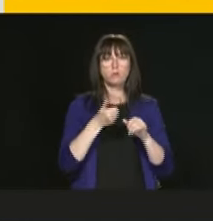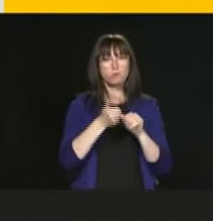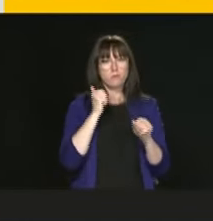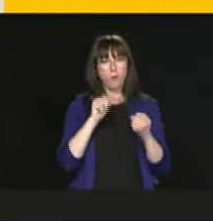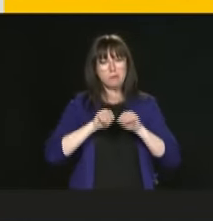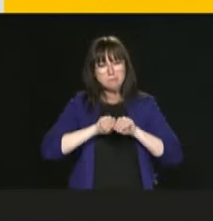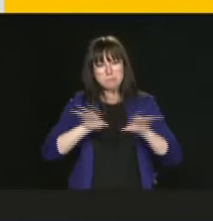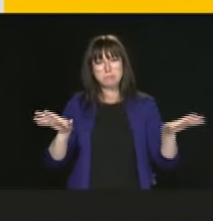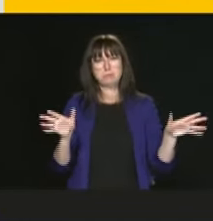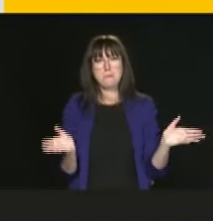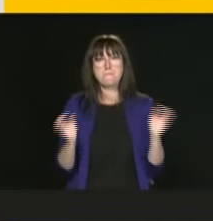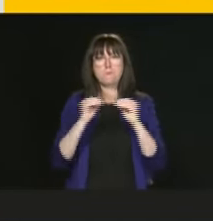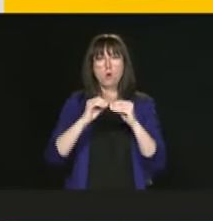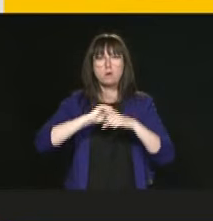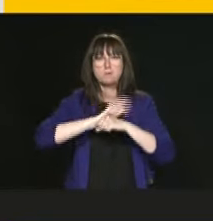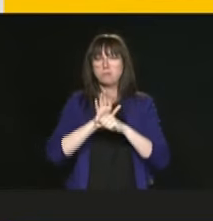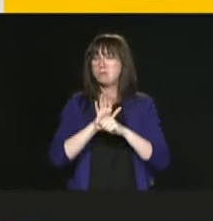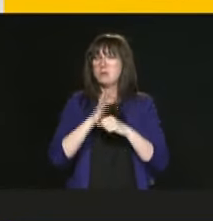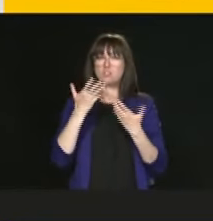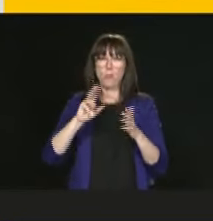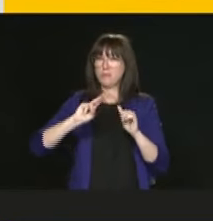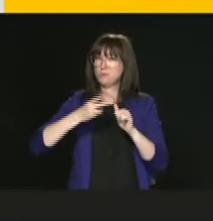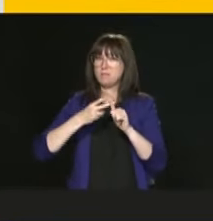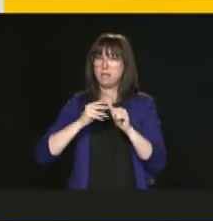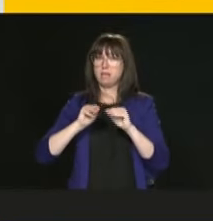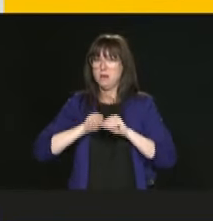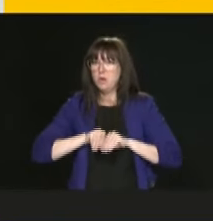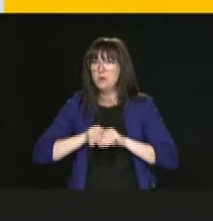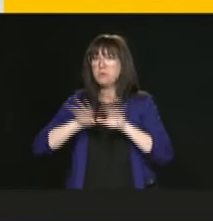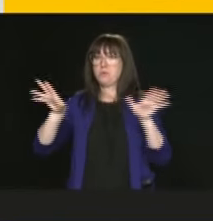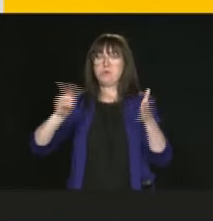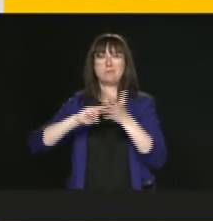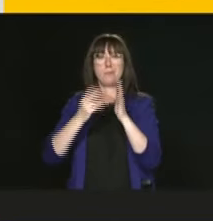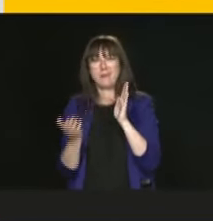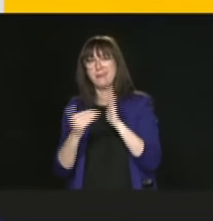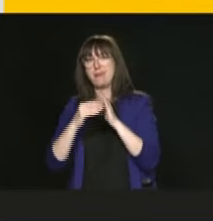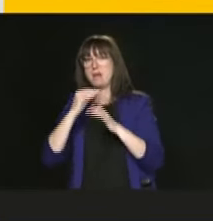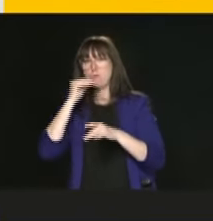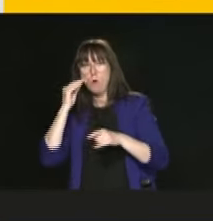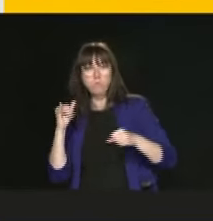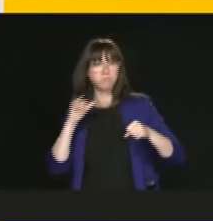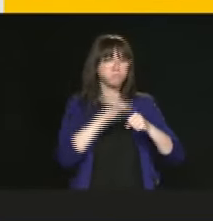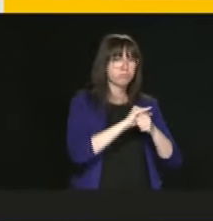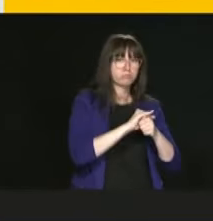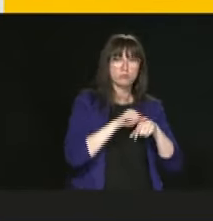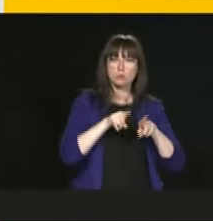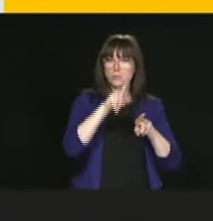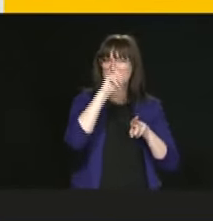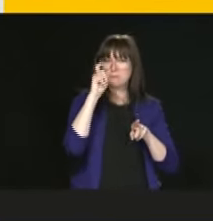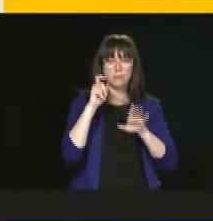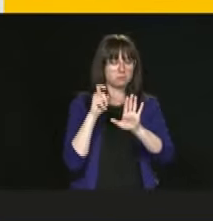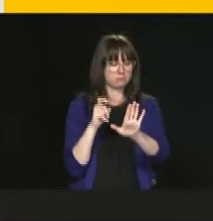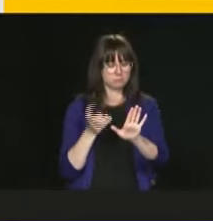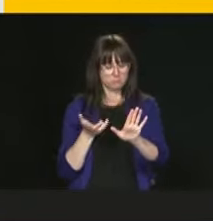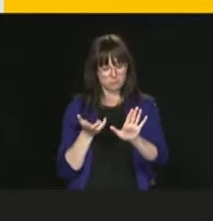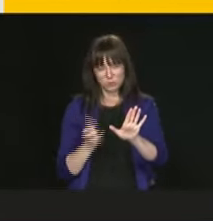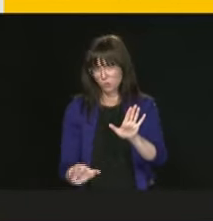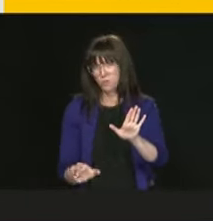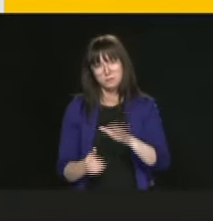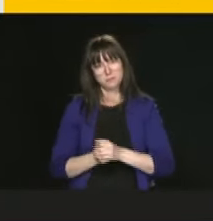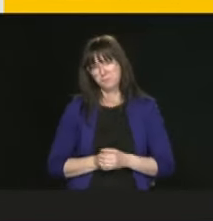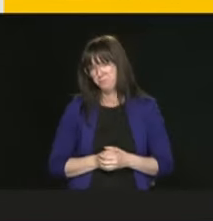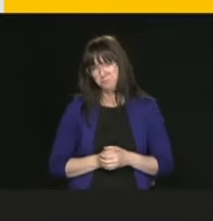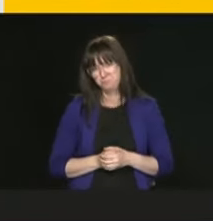COVID-19 and preventing a second wave that could send us all back into confinement this summer, which we certainly do not want to be